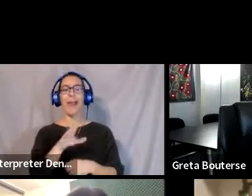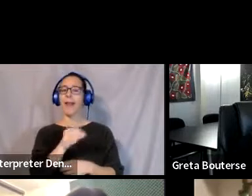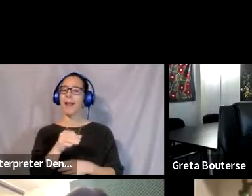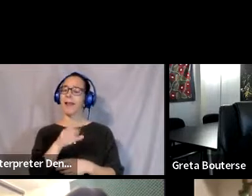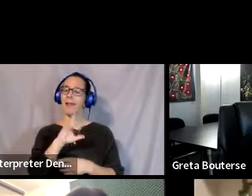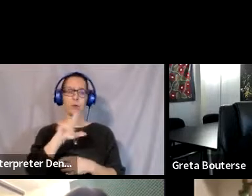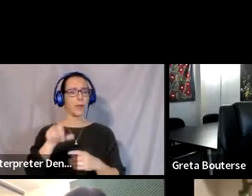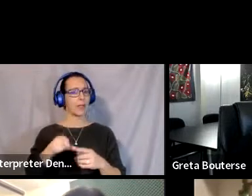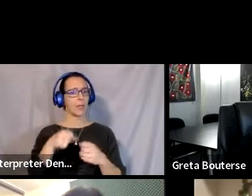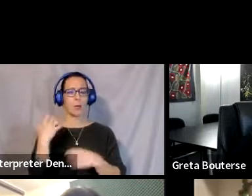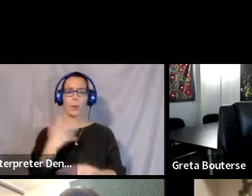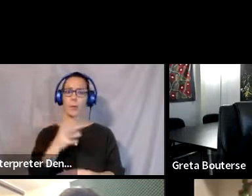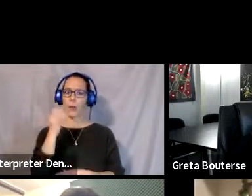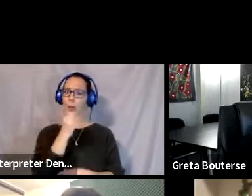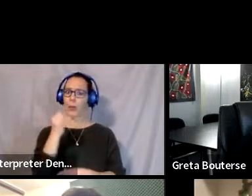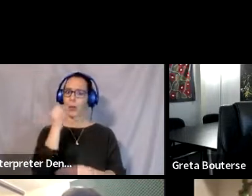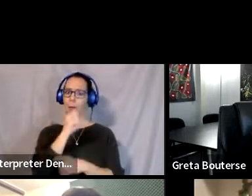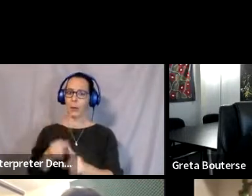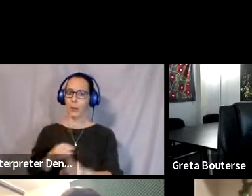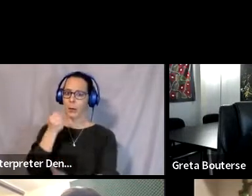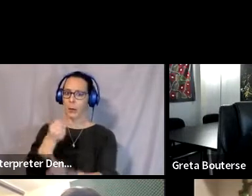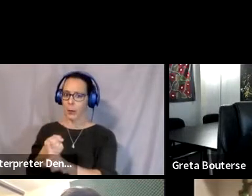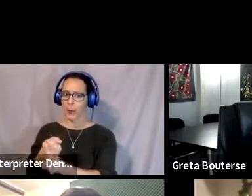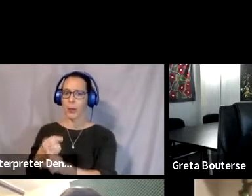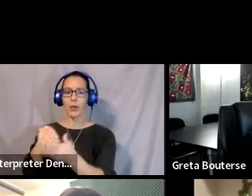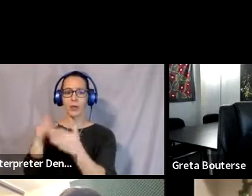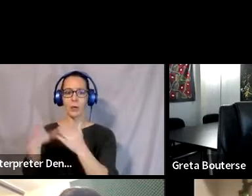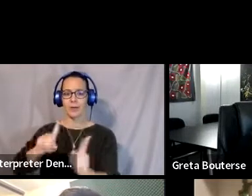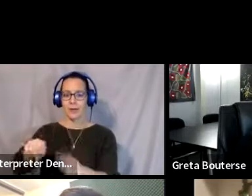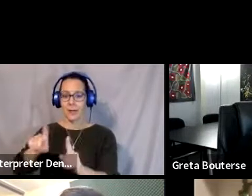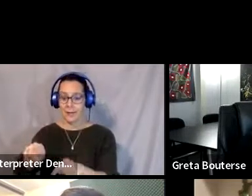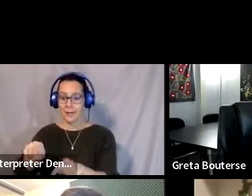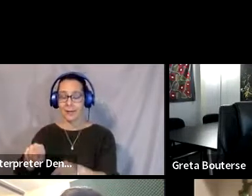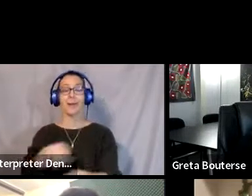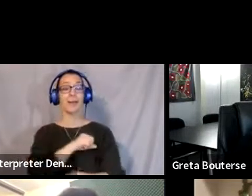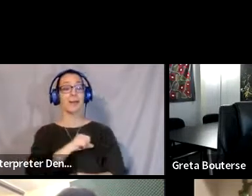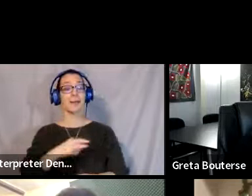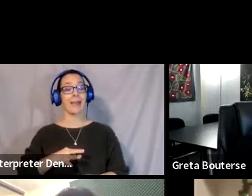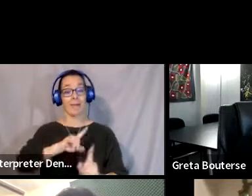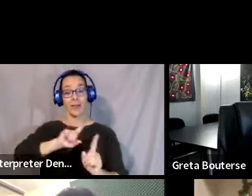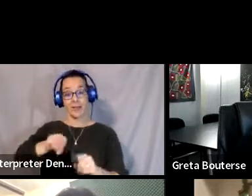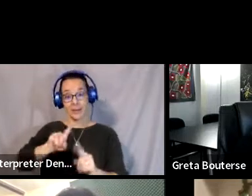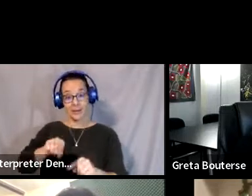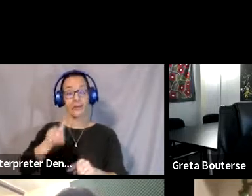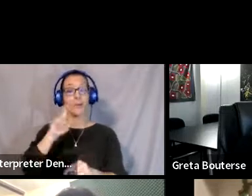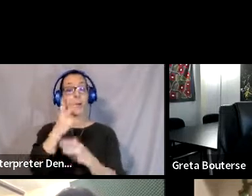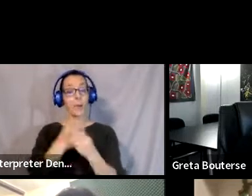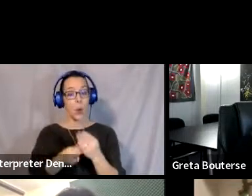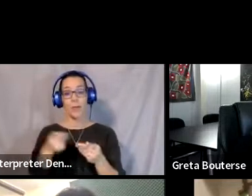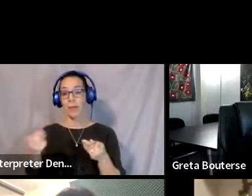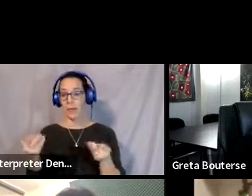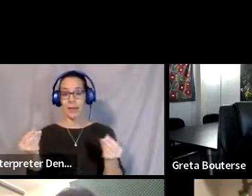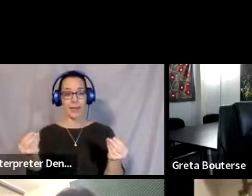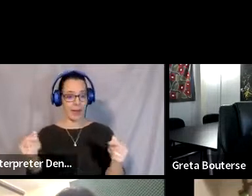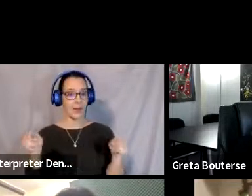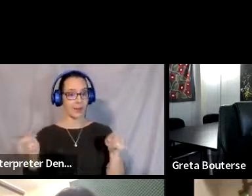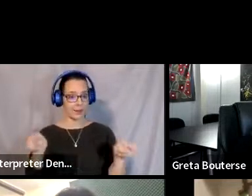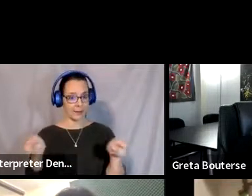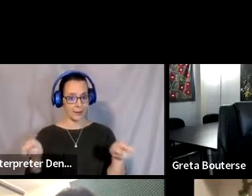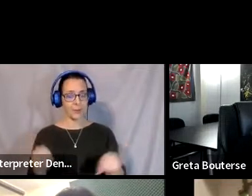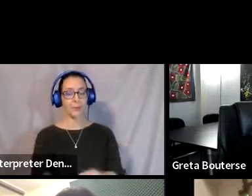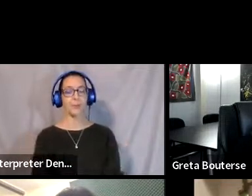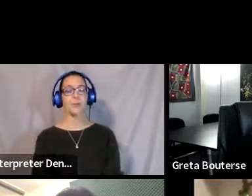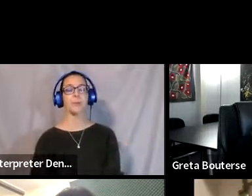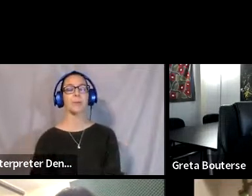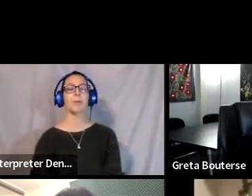impact on student attendance and staff attendance on both of our campuses. And so